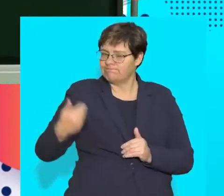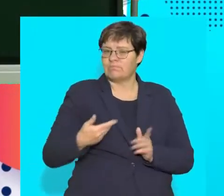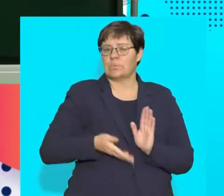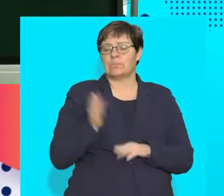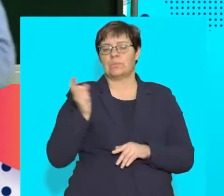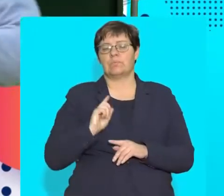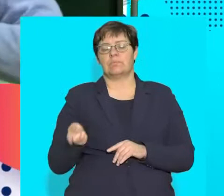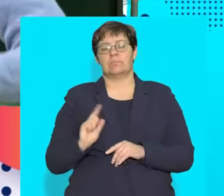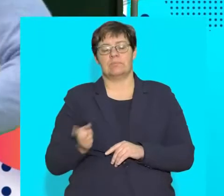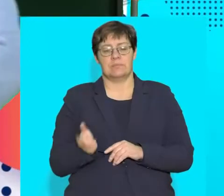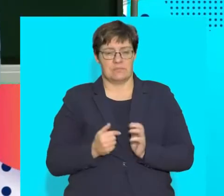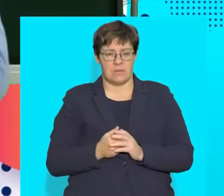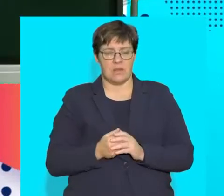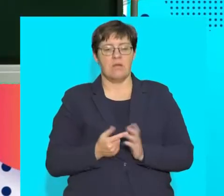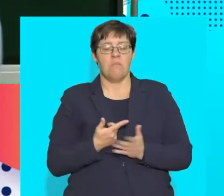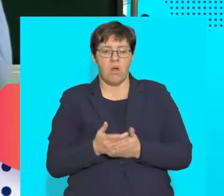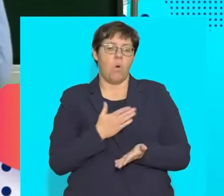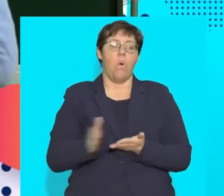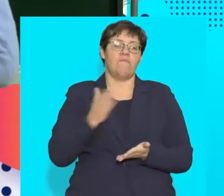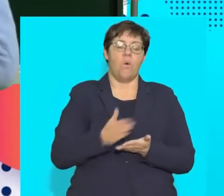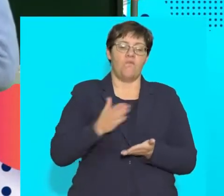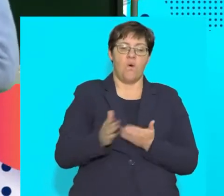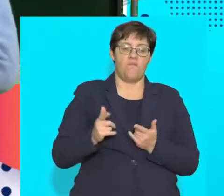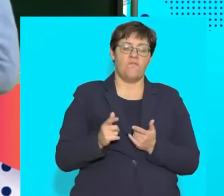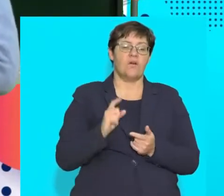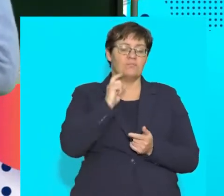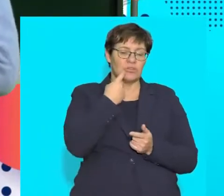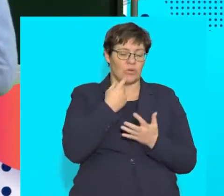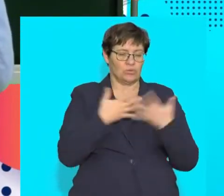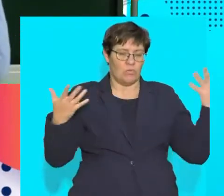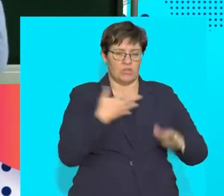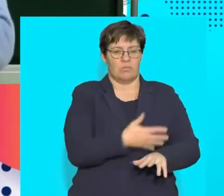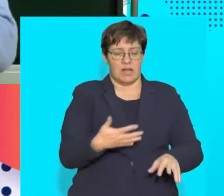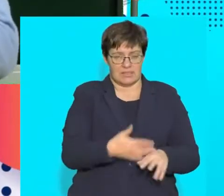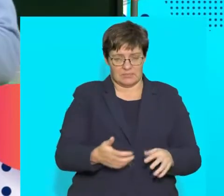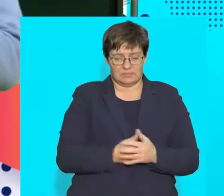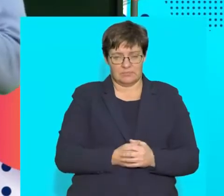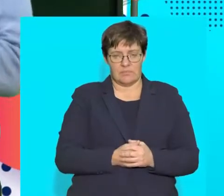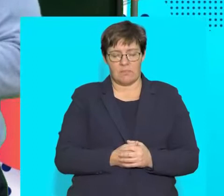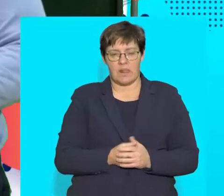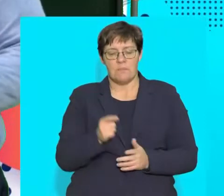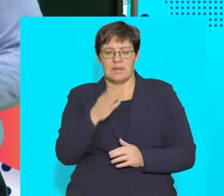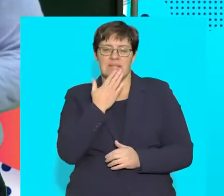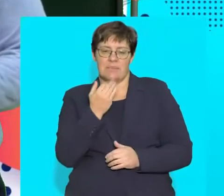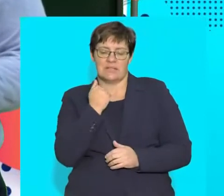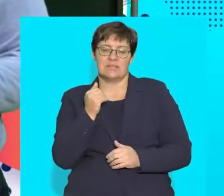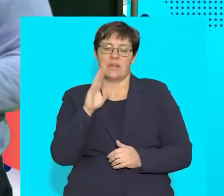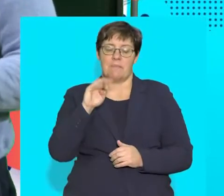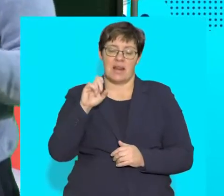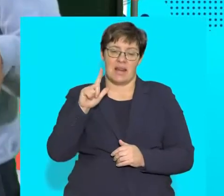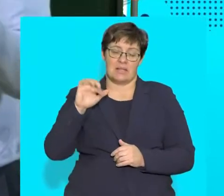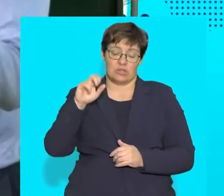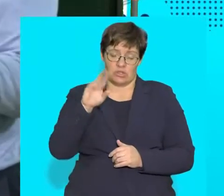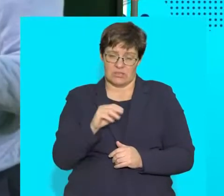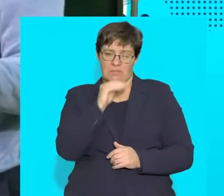urine that gets rid of the excess glucose in the body. So that is essentially what diabetes mellitus is.